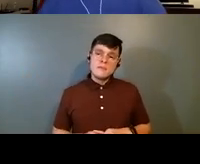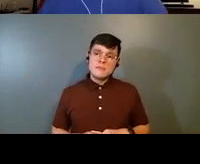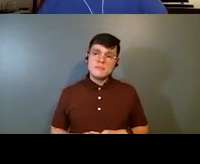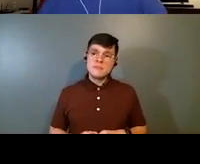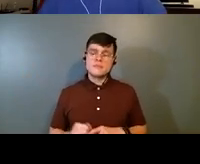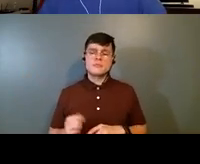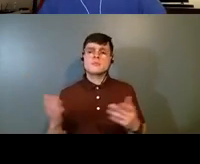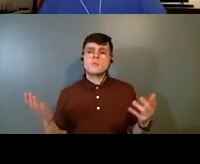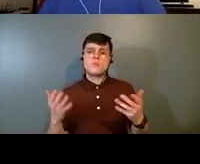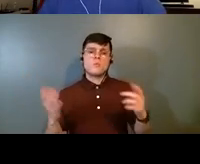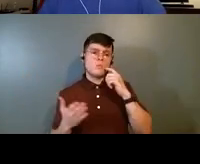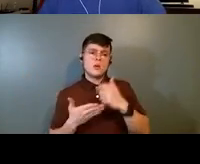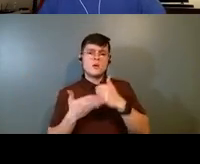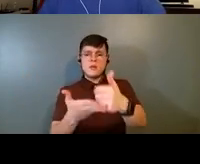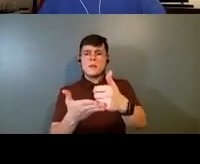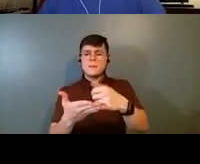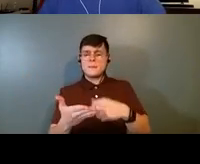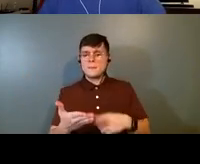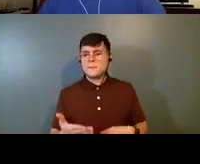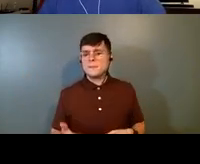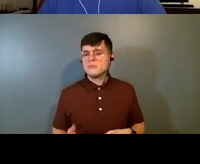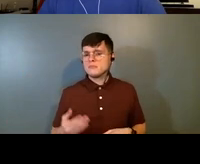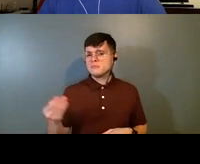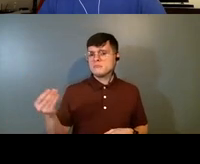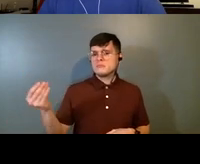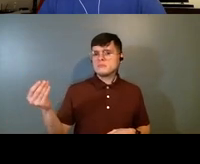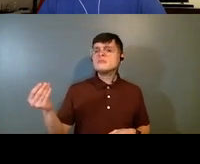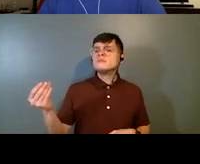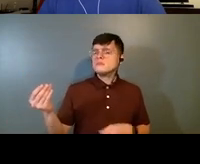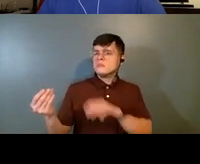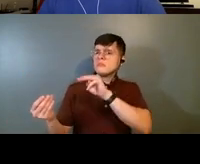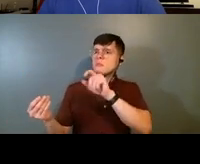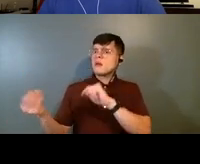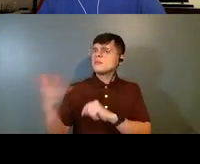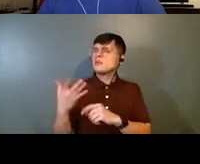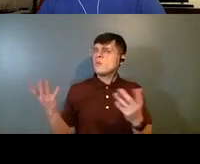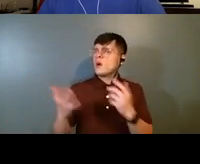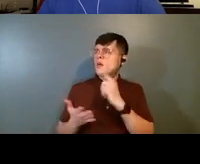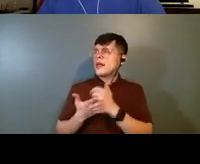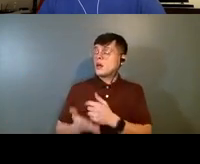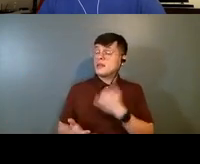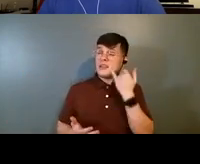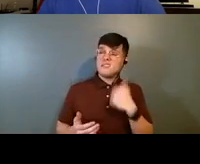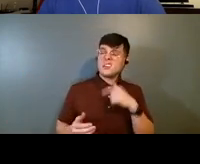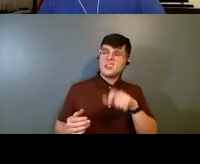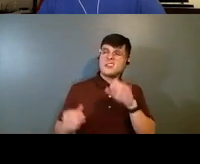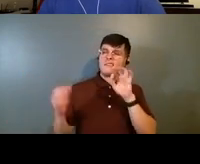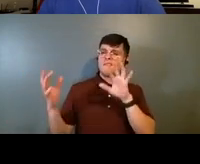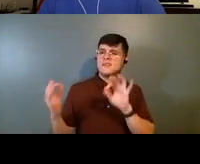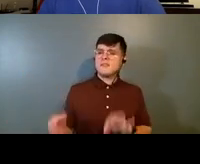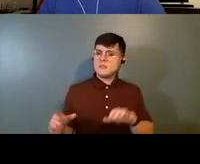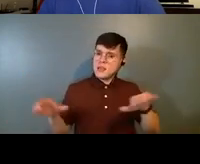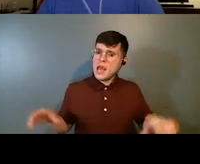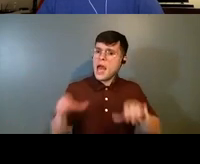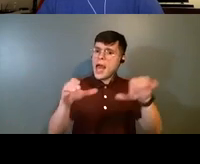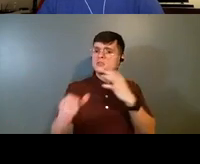What would help is tell me what would help in terms of giving you some action items. I